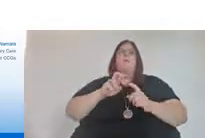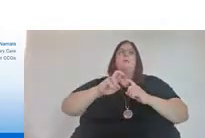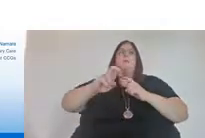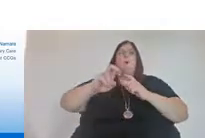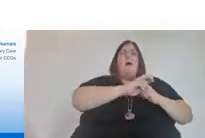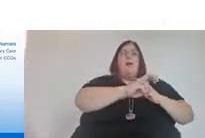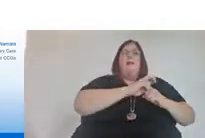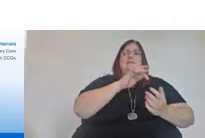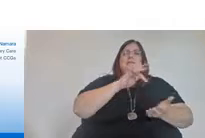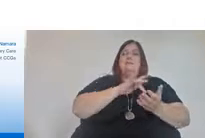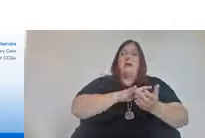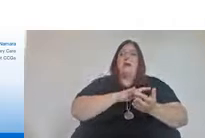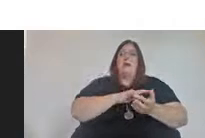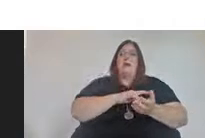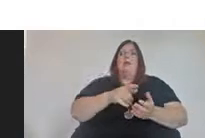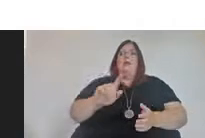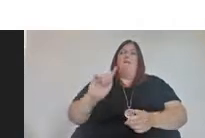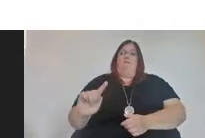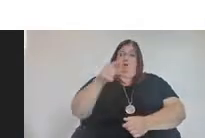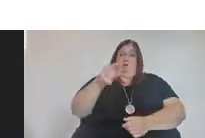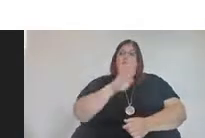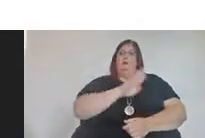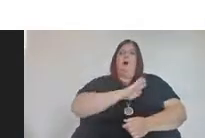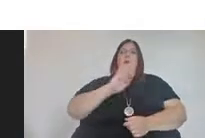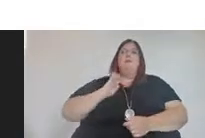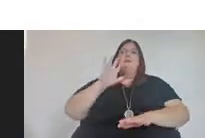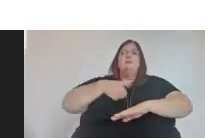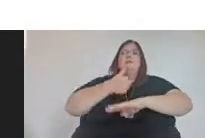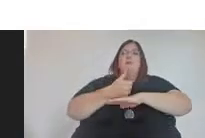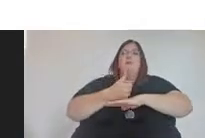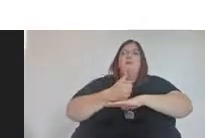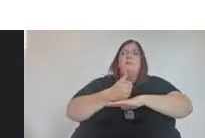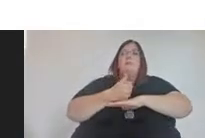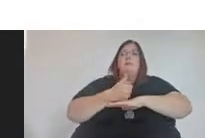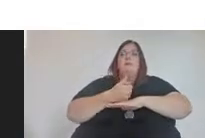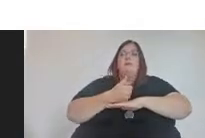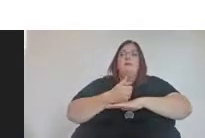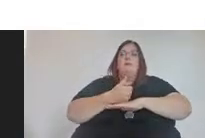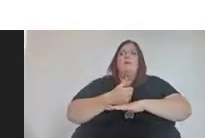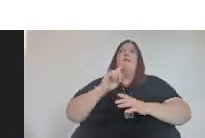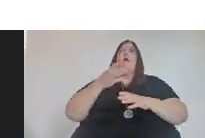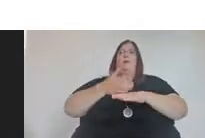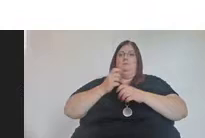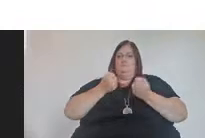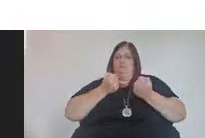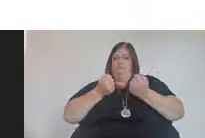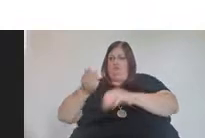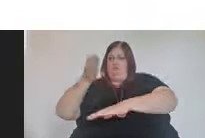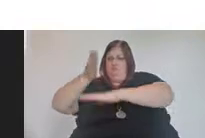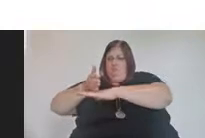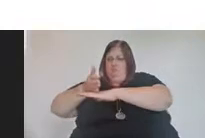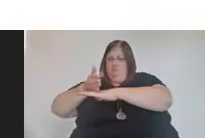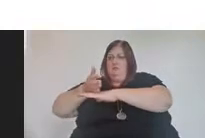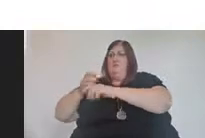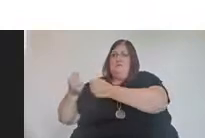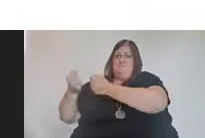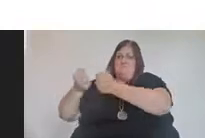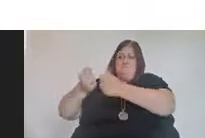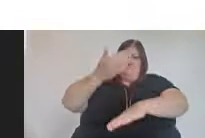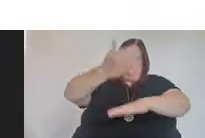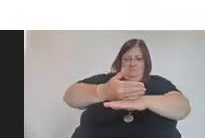were originally set up by the military but then moved on, and they operated in different parts of Staffordshire and Stoke-on-Trent. Some